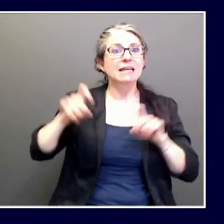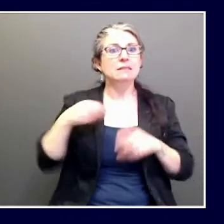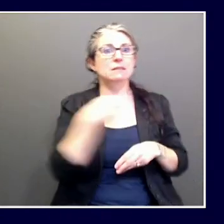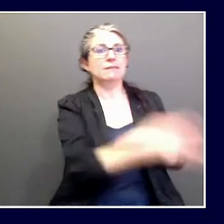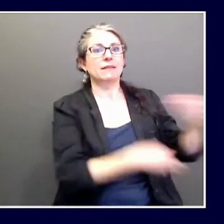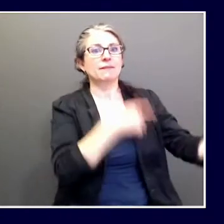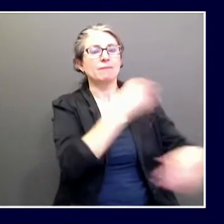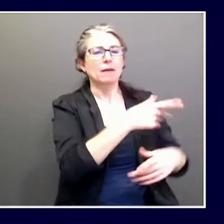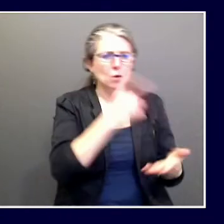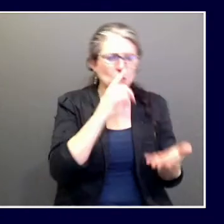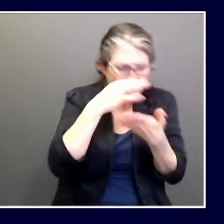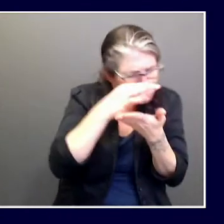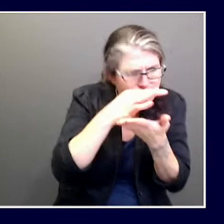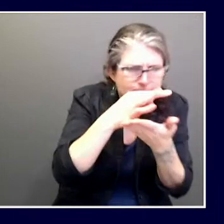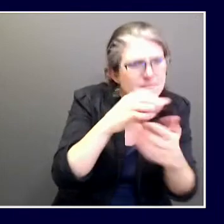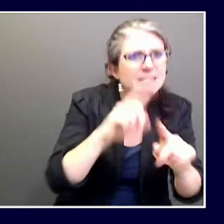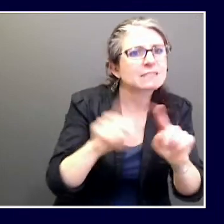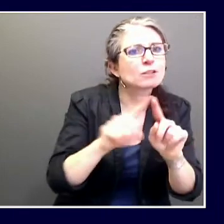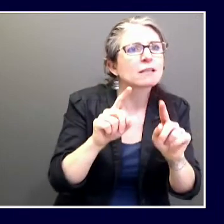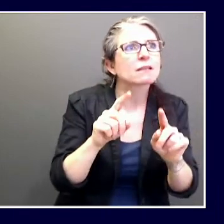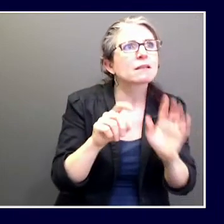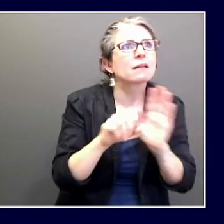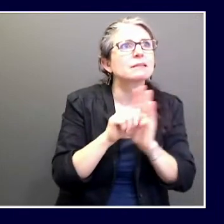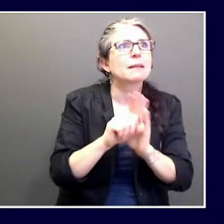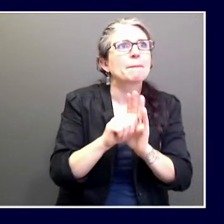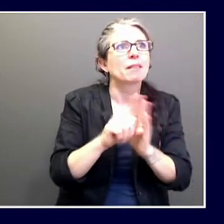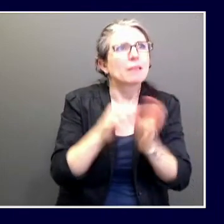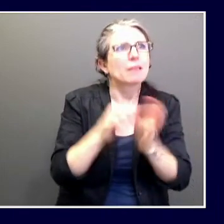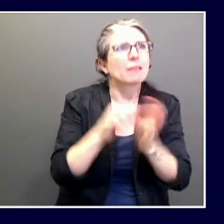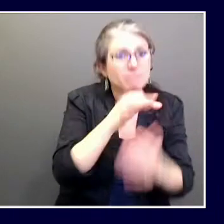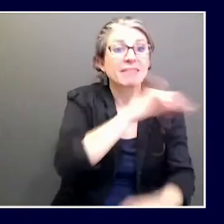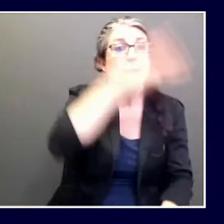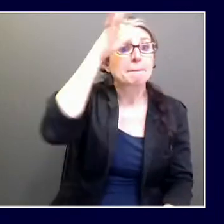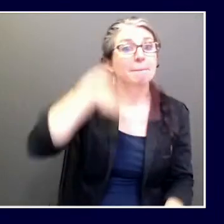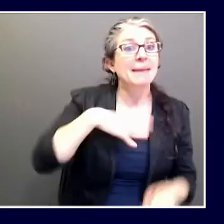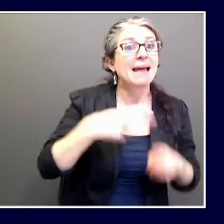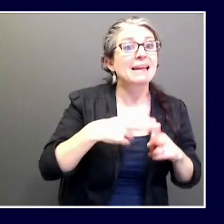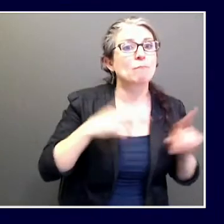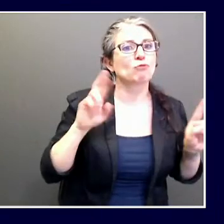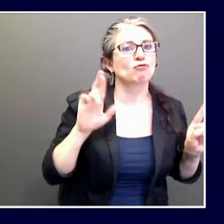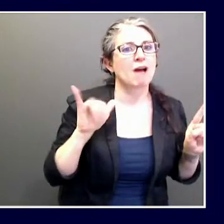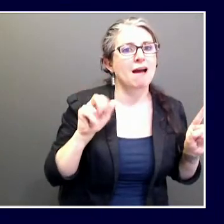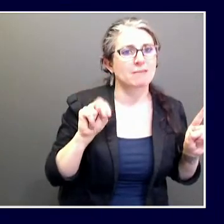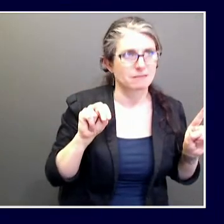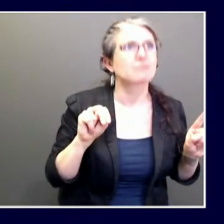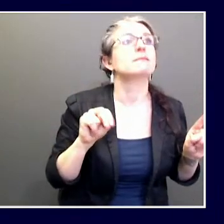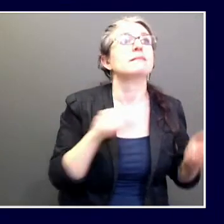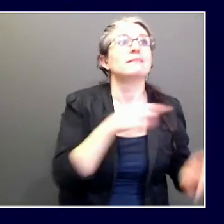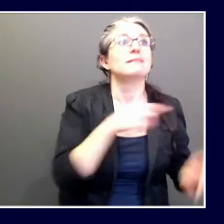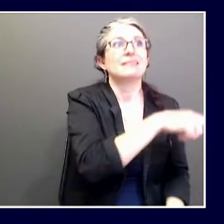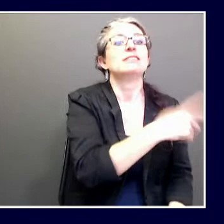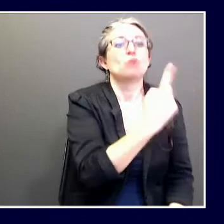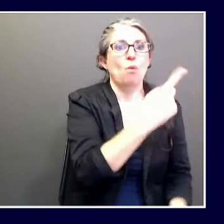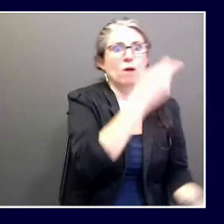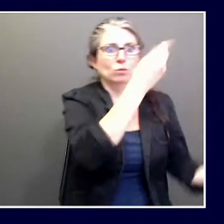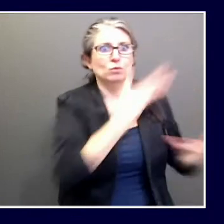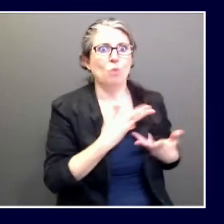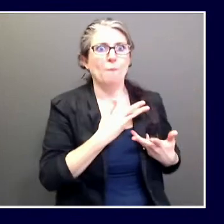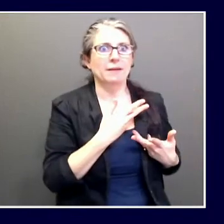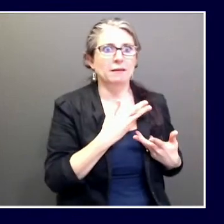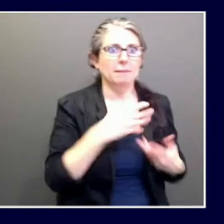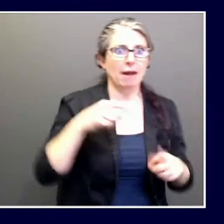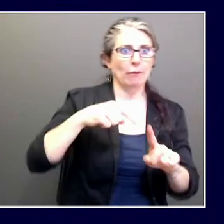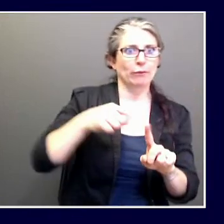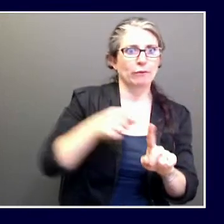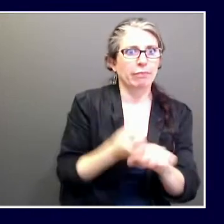was one of the people that gave us the early heads up that Delta was starting to increase, which then allowed us to go, for example, to healthcare